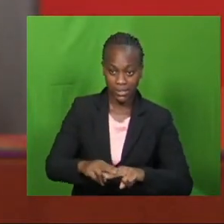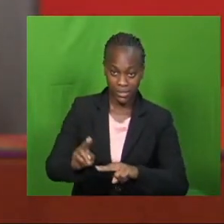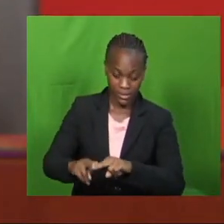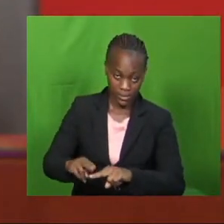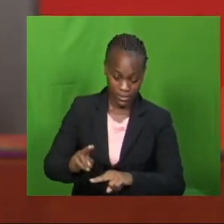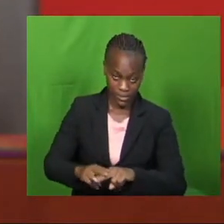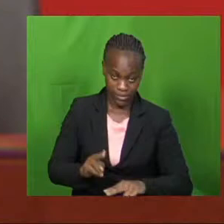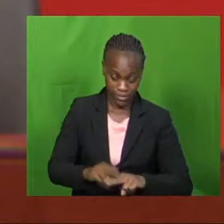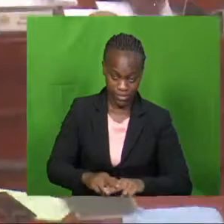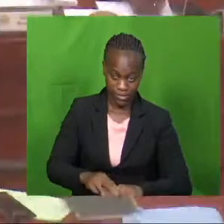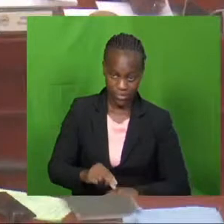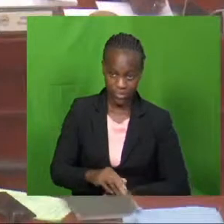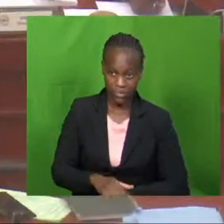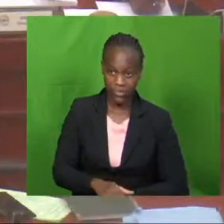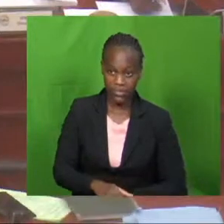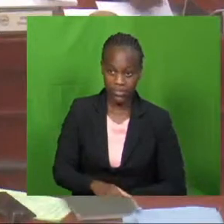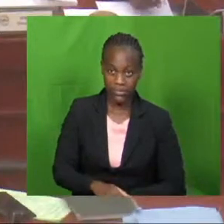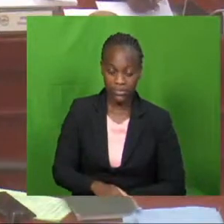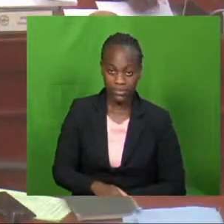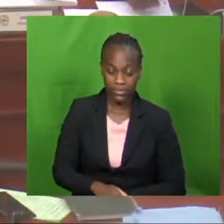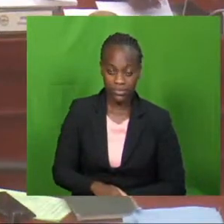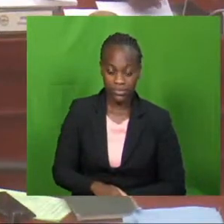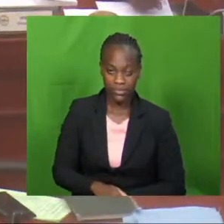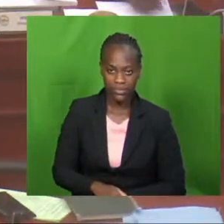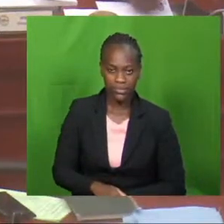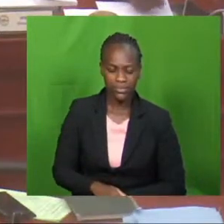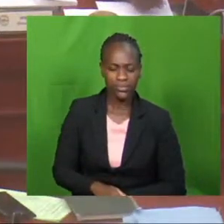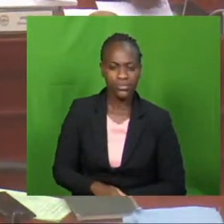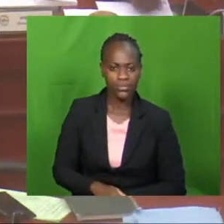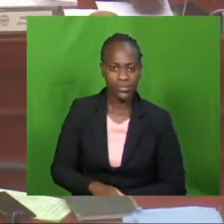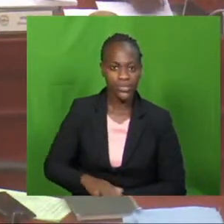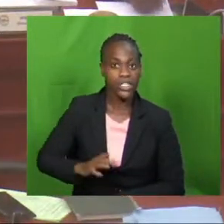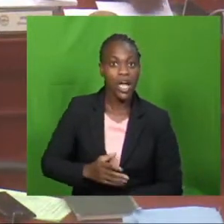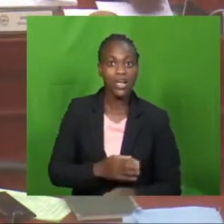Mr. Speaker, our responsibility is to help you to manage this House.